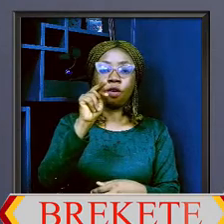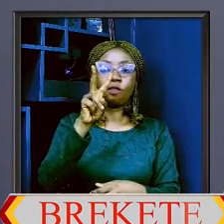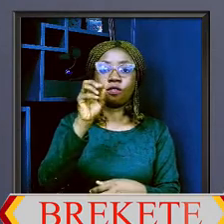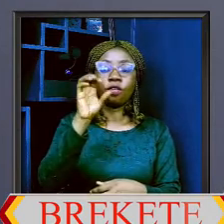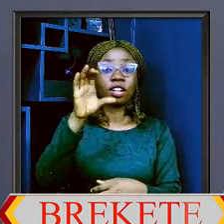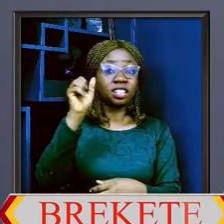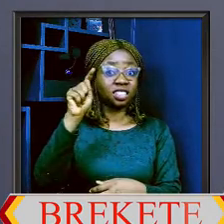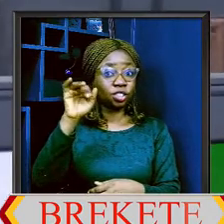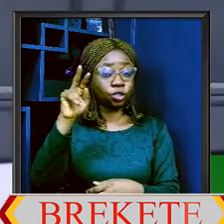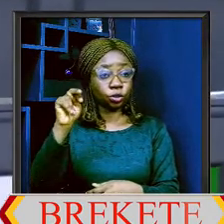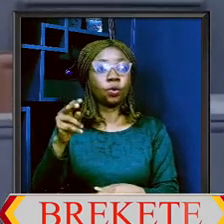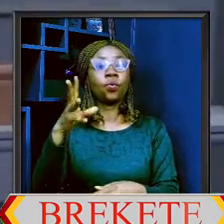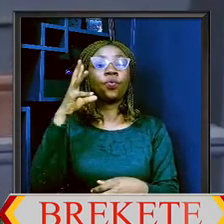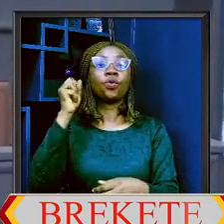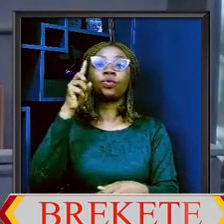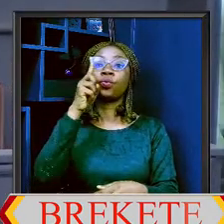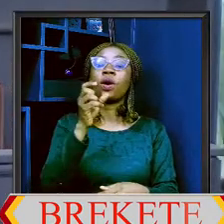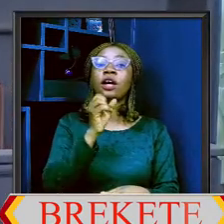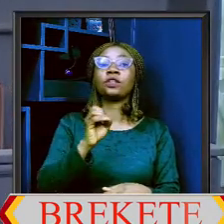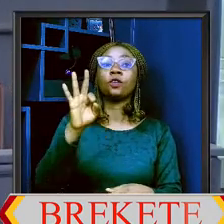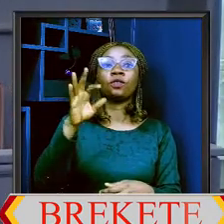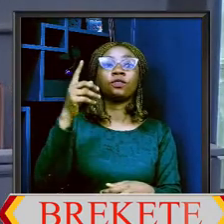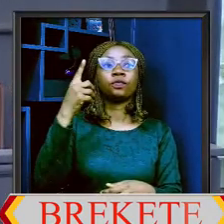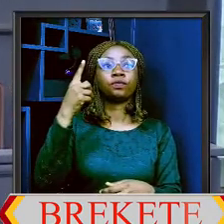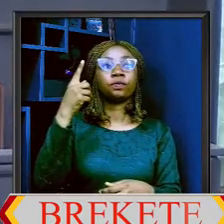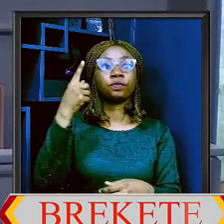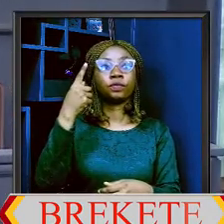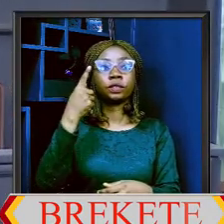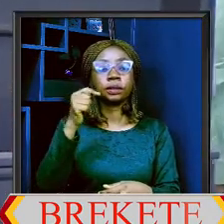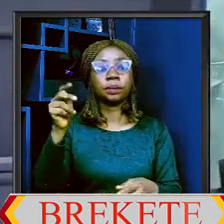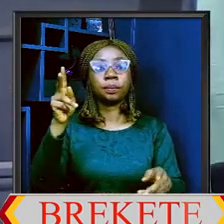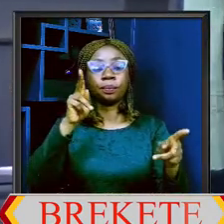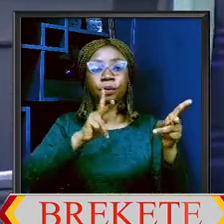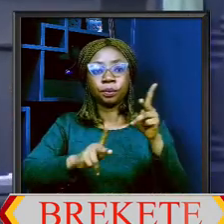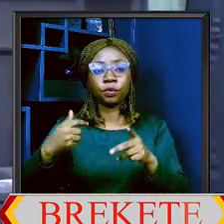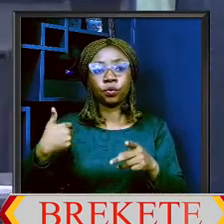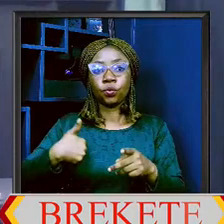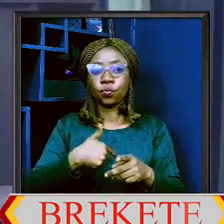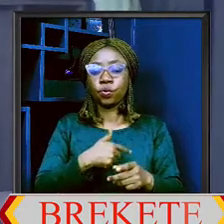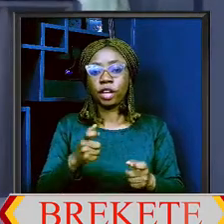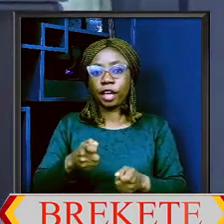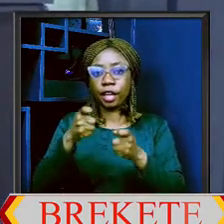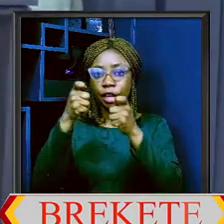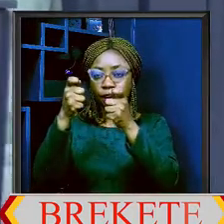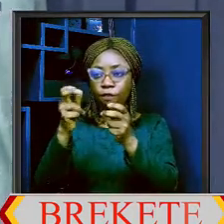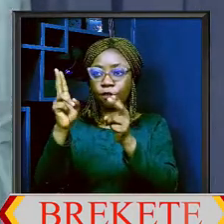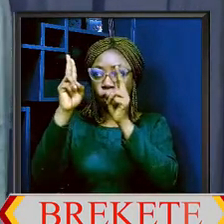one of um those we gave honorary